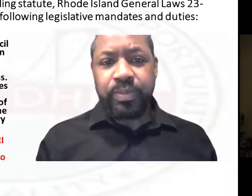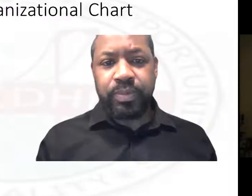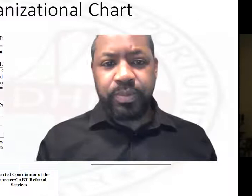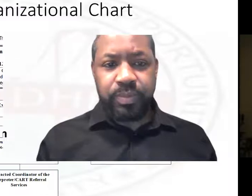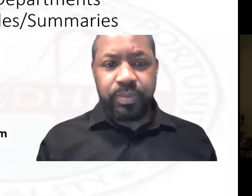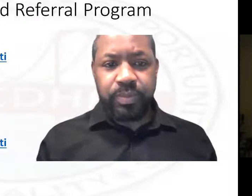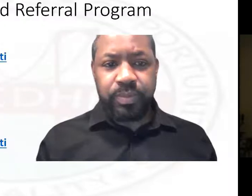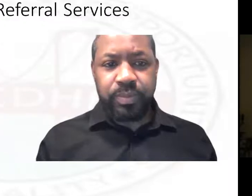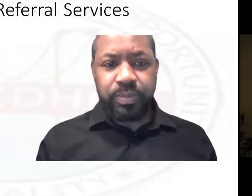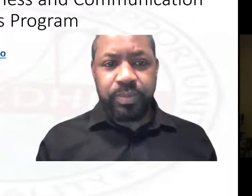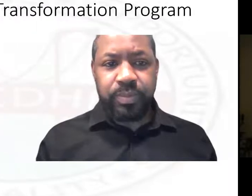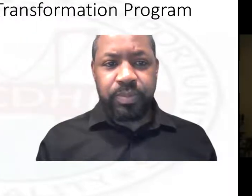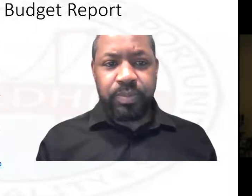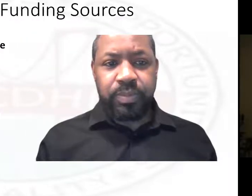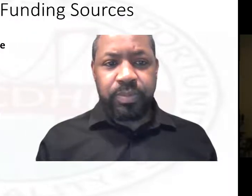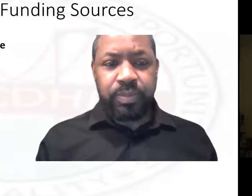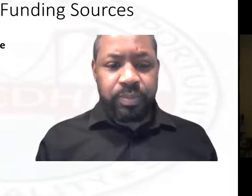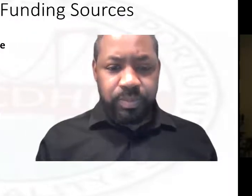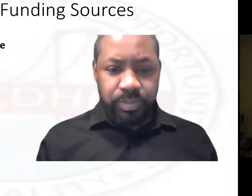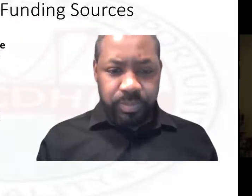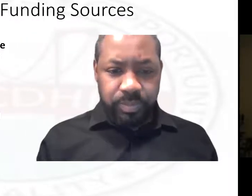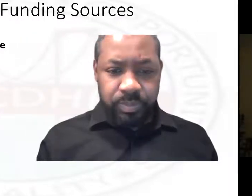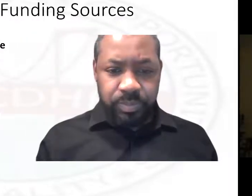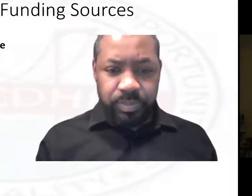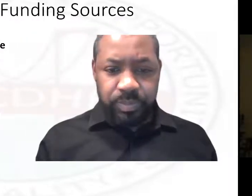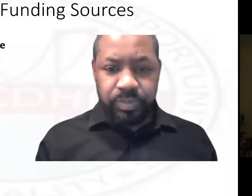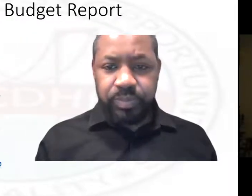Okay, I'll get to where I left off.